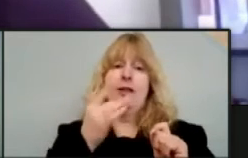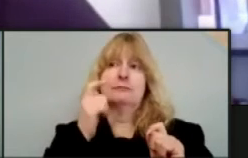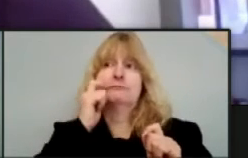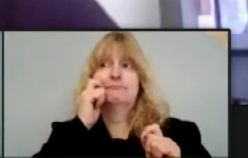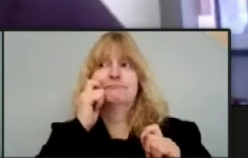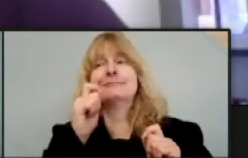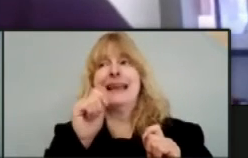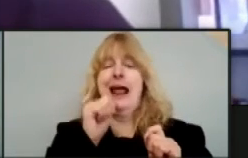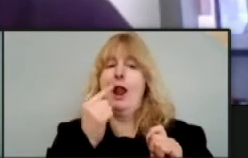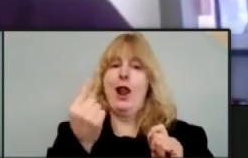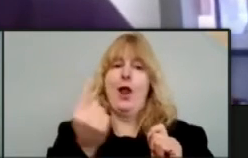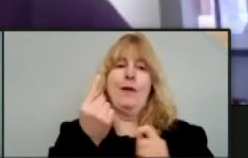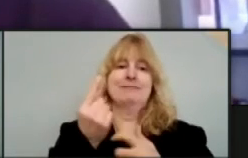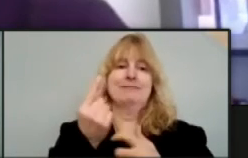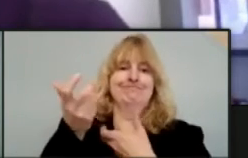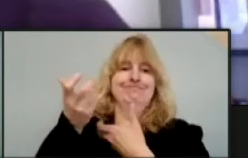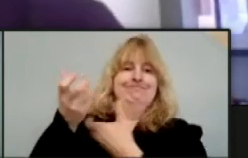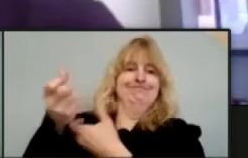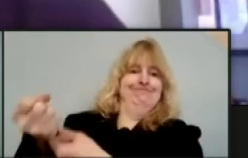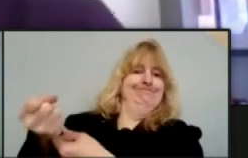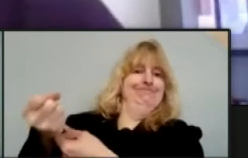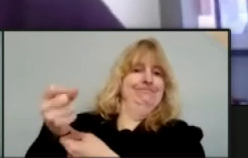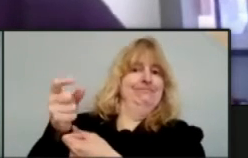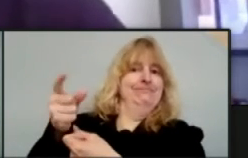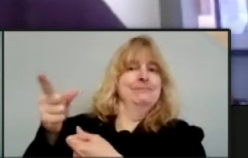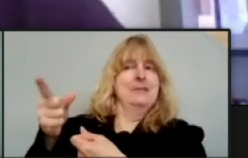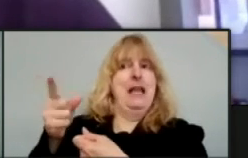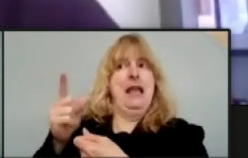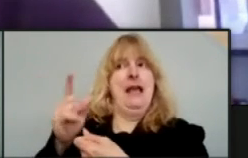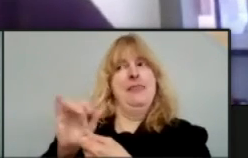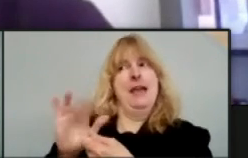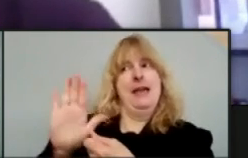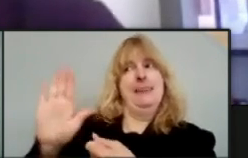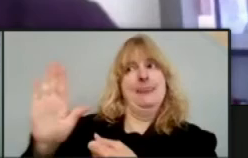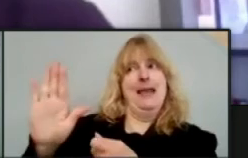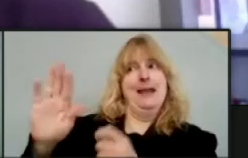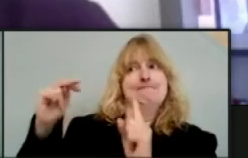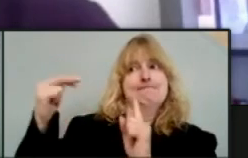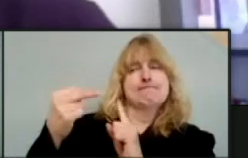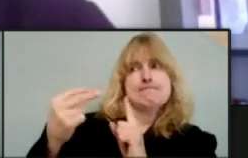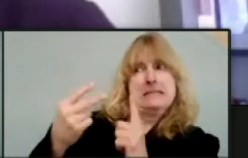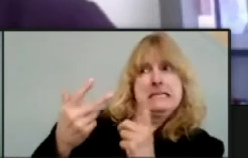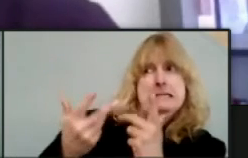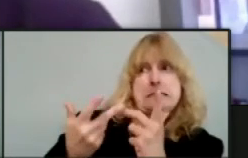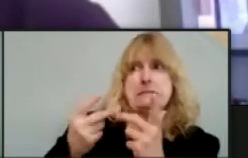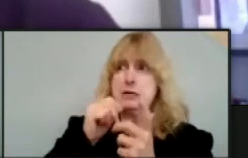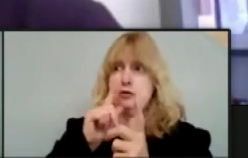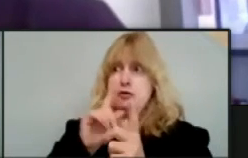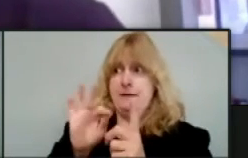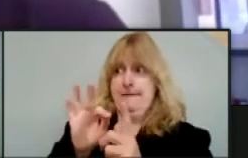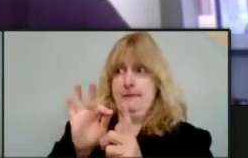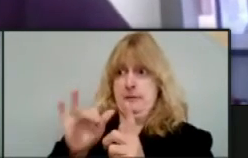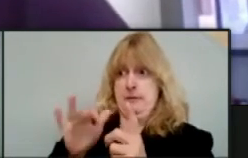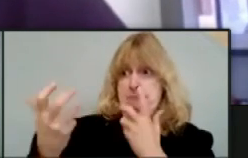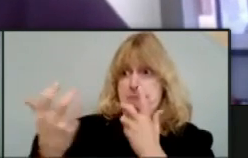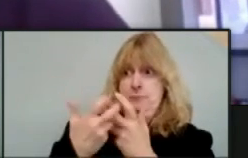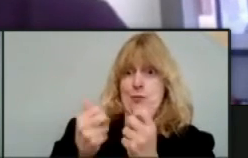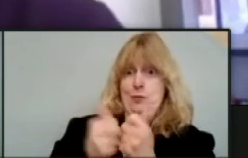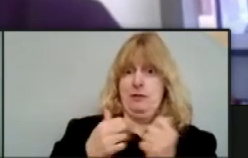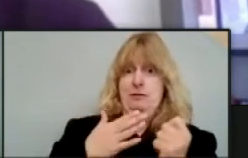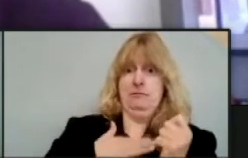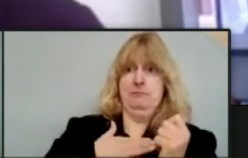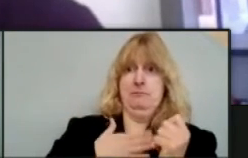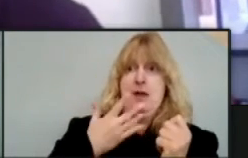or that the insight we get is not what we want. And I also know there's a lot of circulating information in communities of